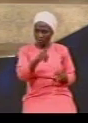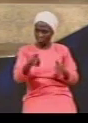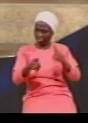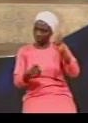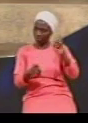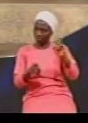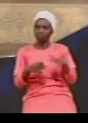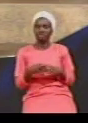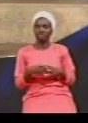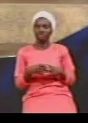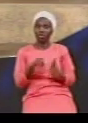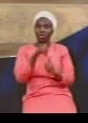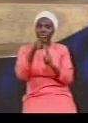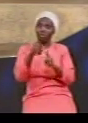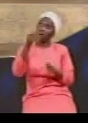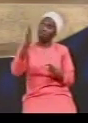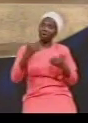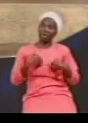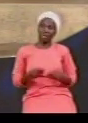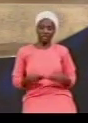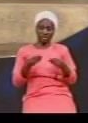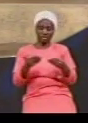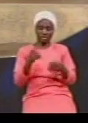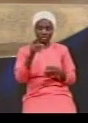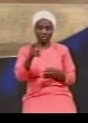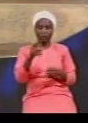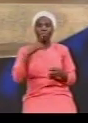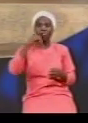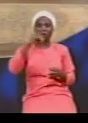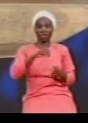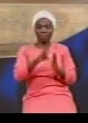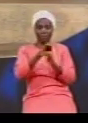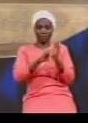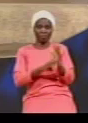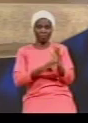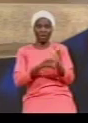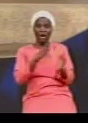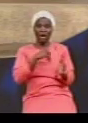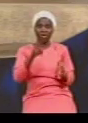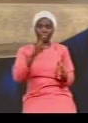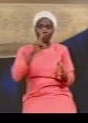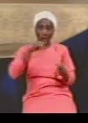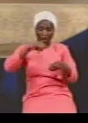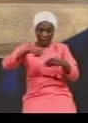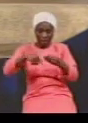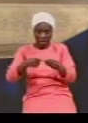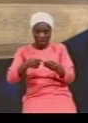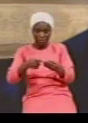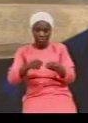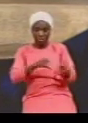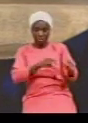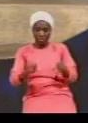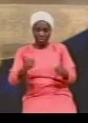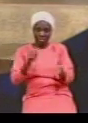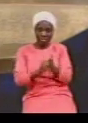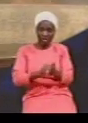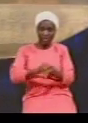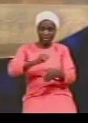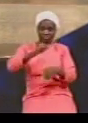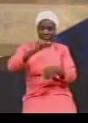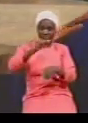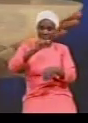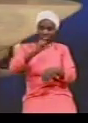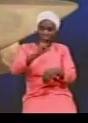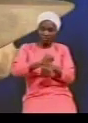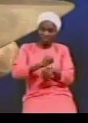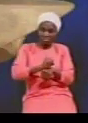you a commandment, and you are about that business, about that work, and somebody